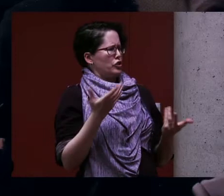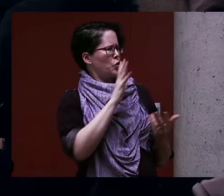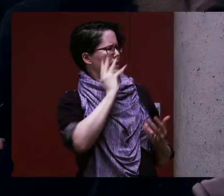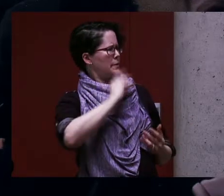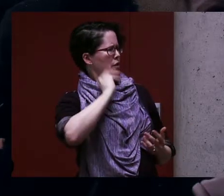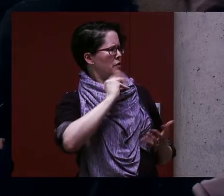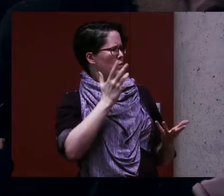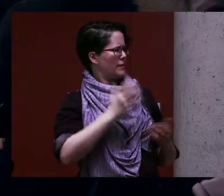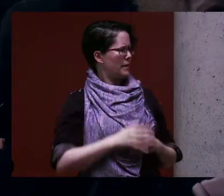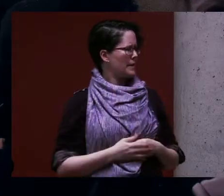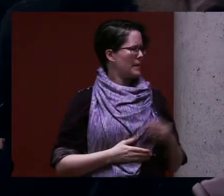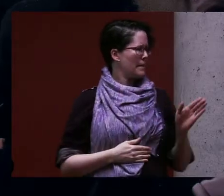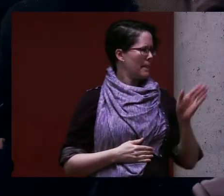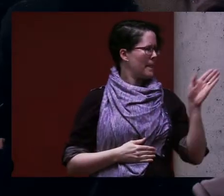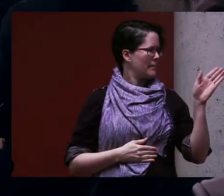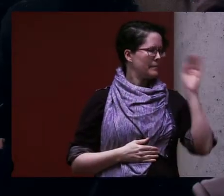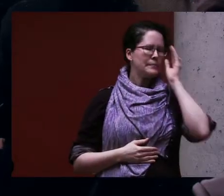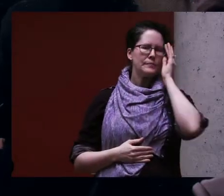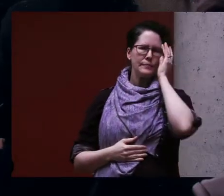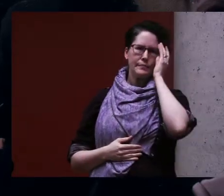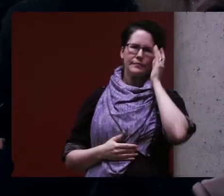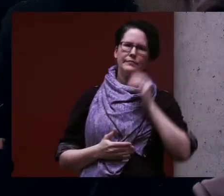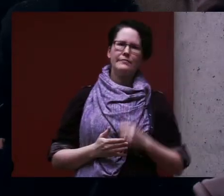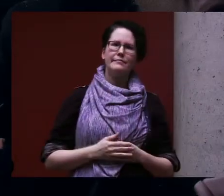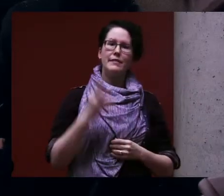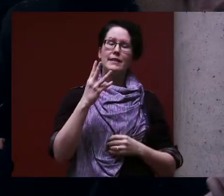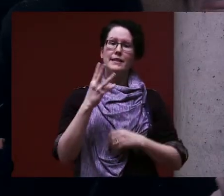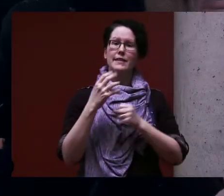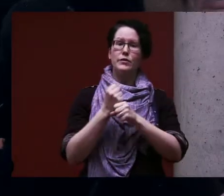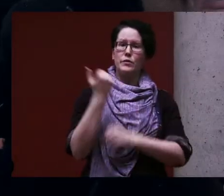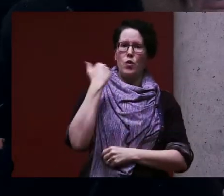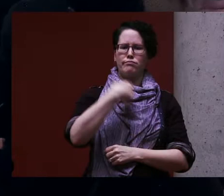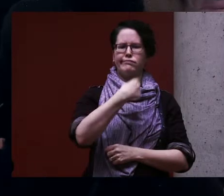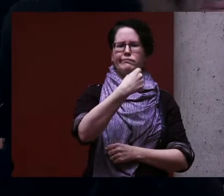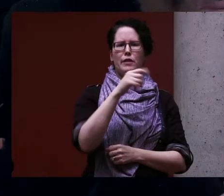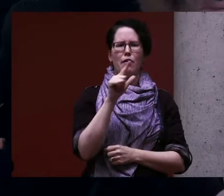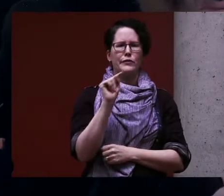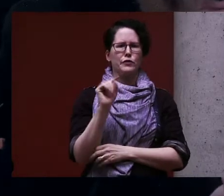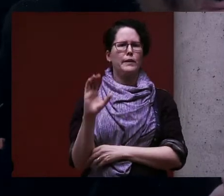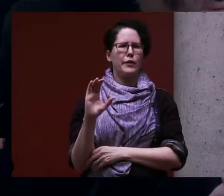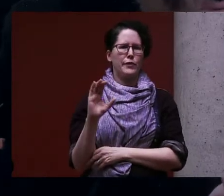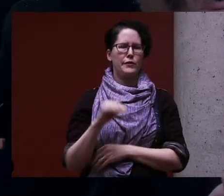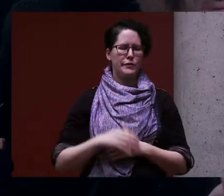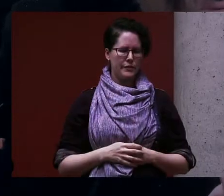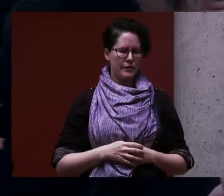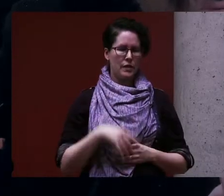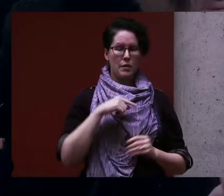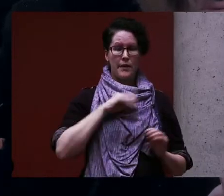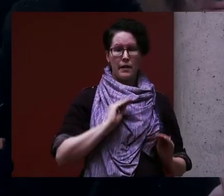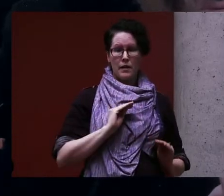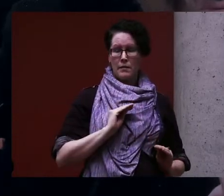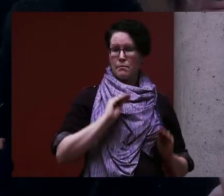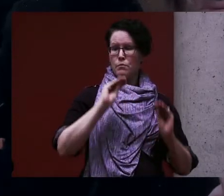I entered long-term care almost 6 years ago. When I first moved in, it was